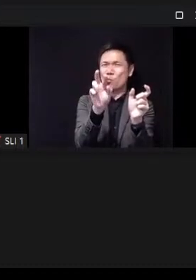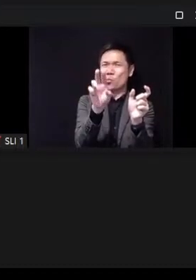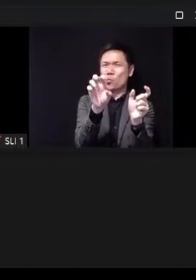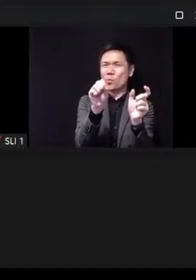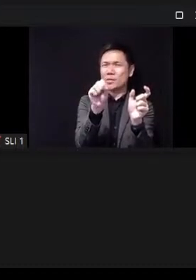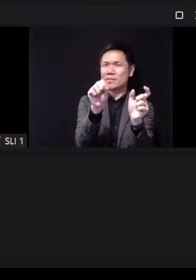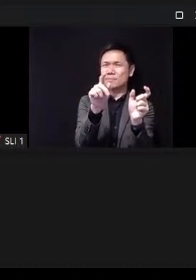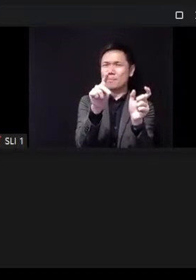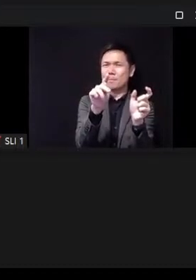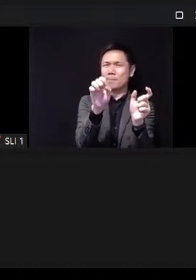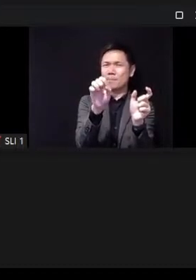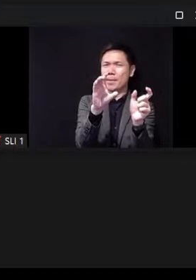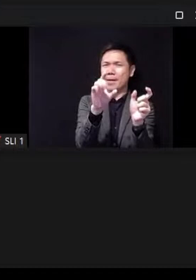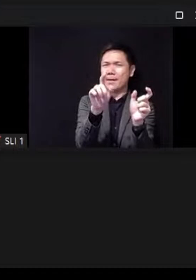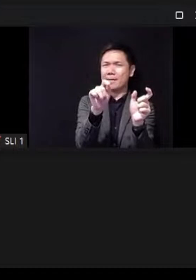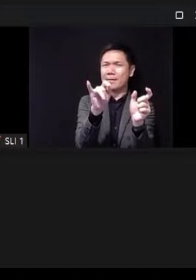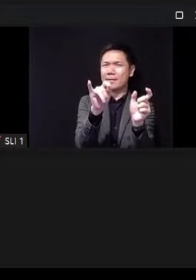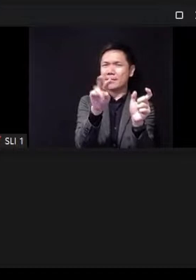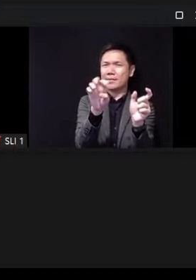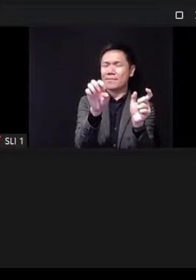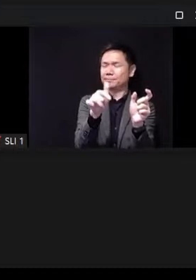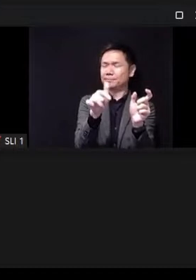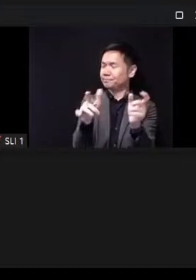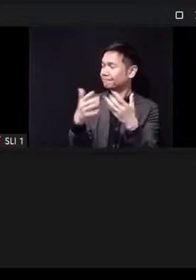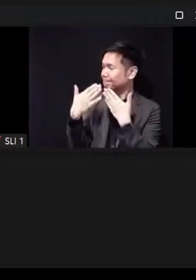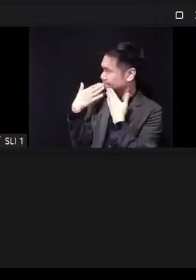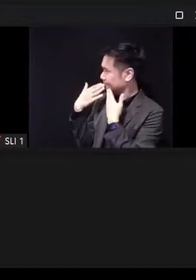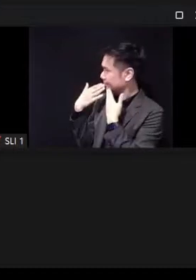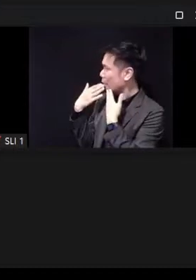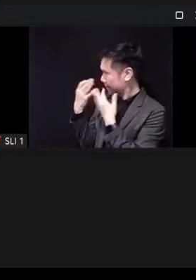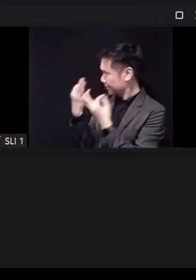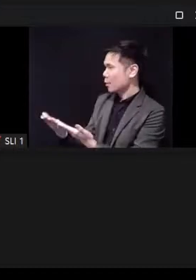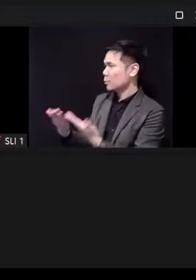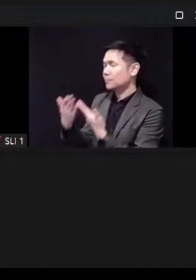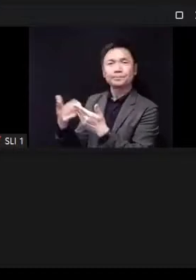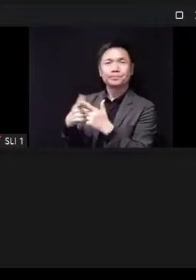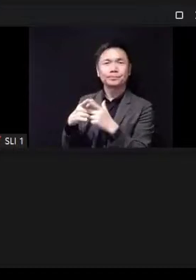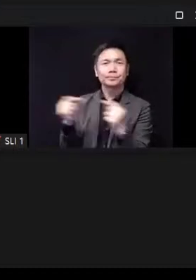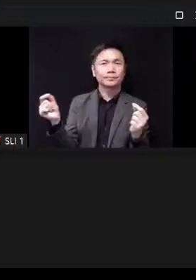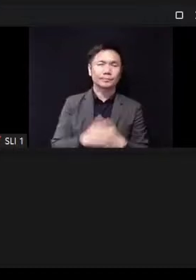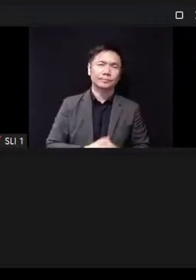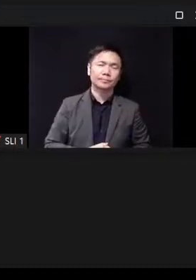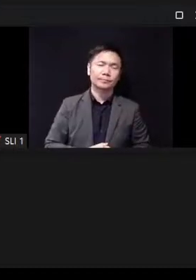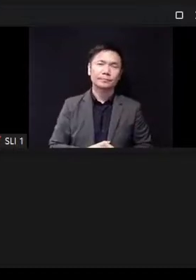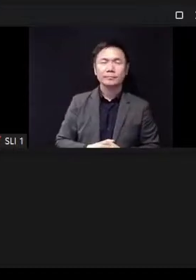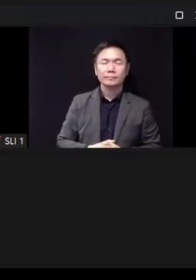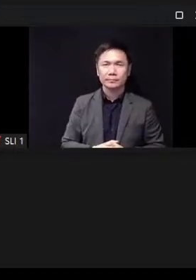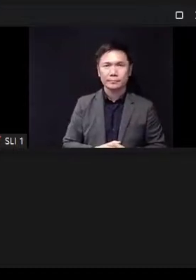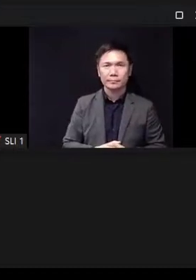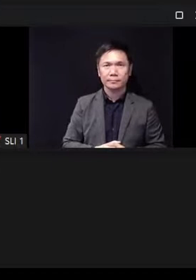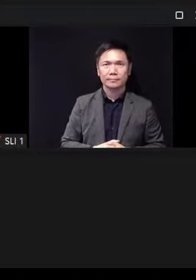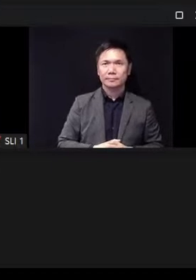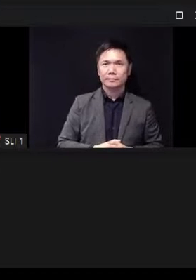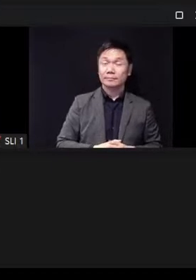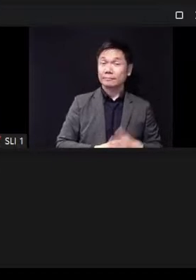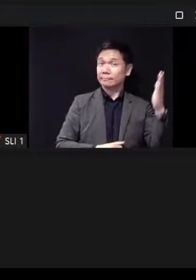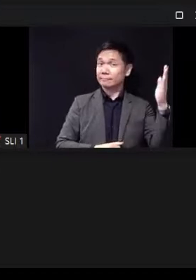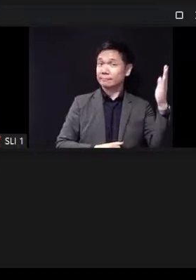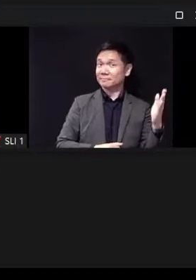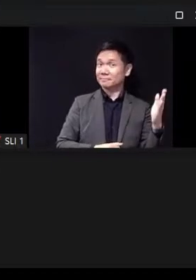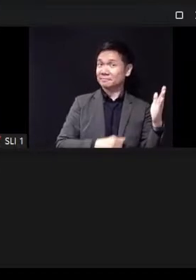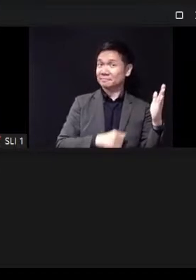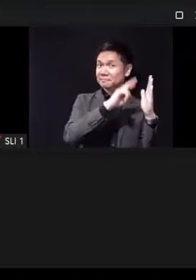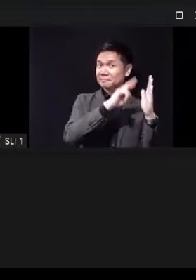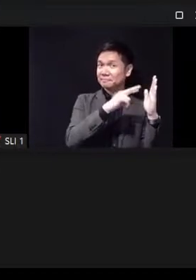Thank you very much to the distinguished delegate from Japan. I would like to note that the